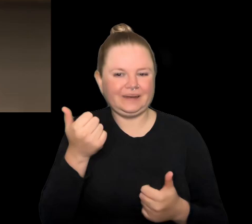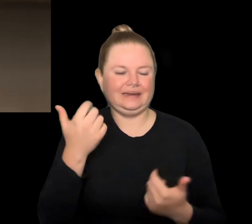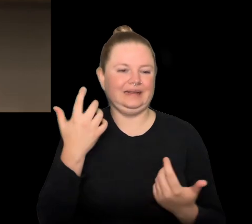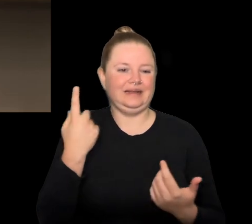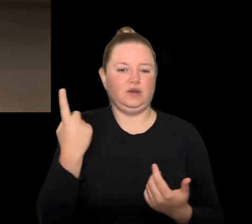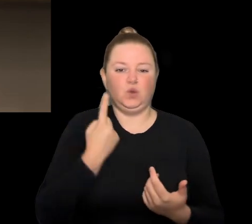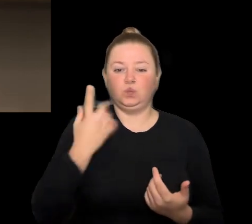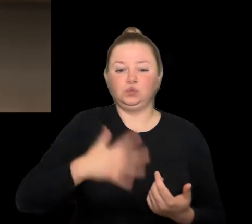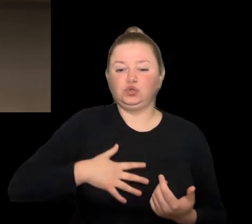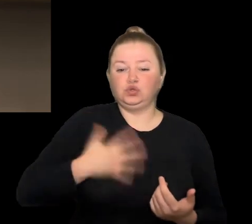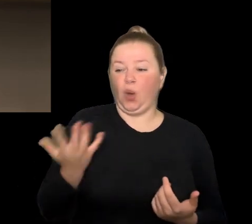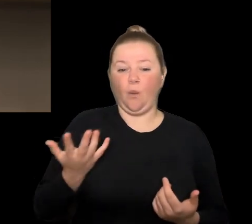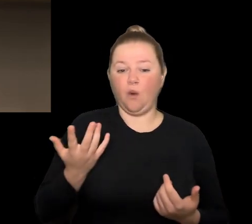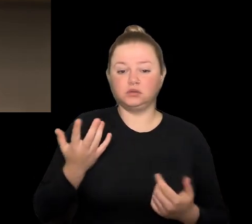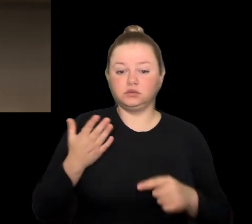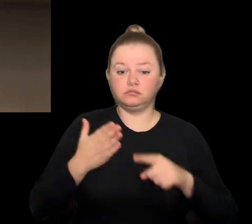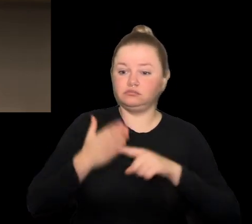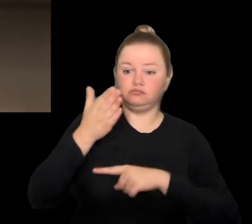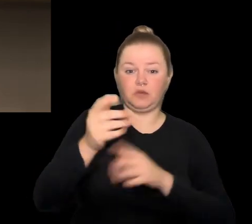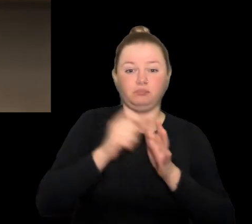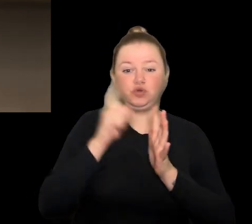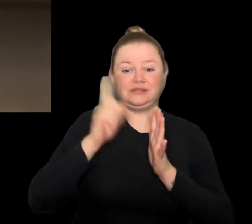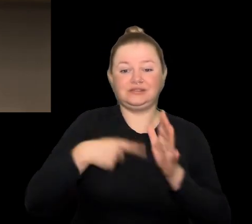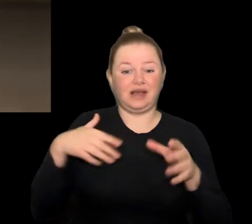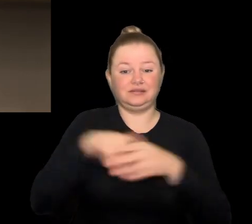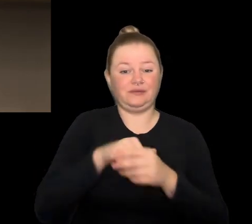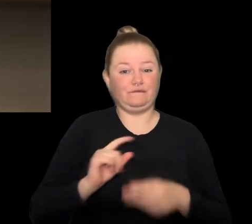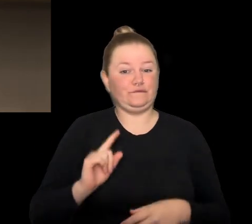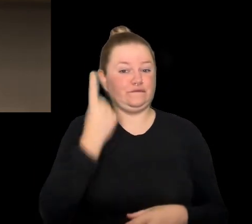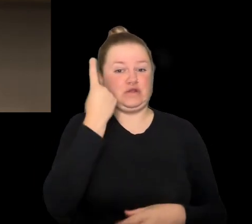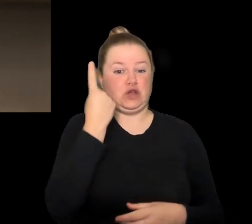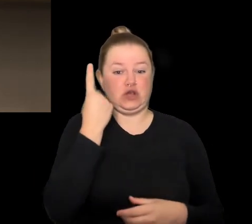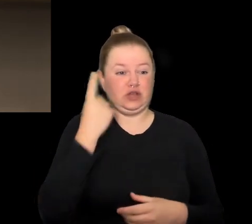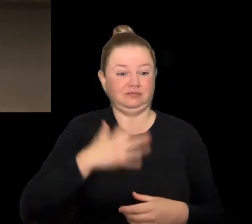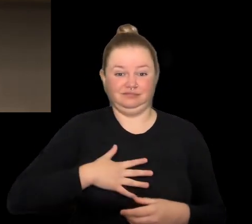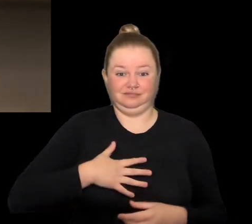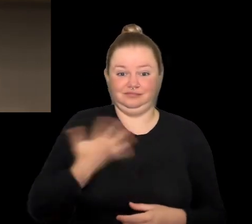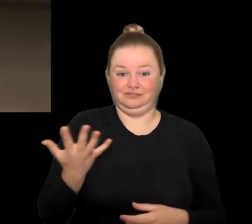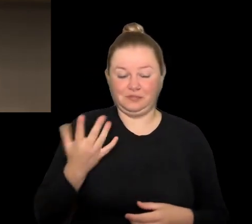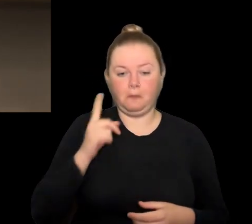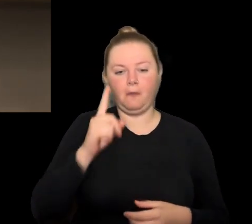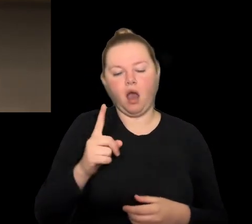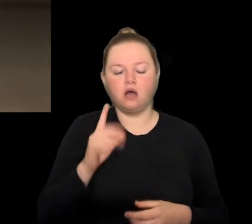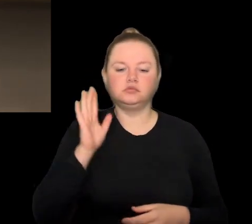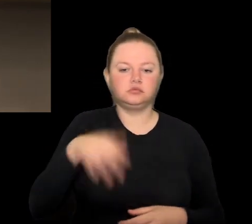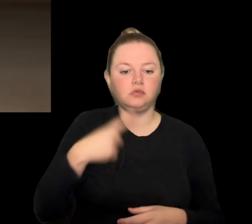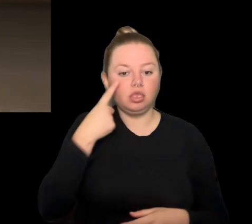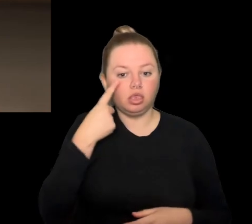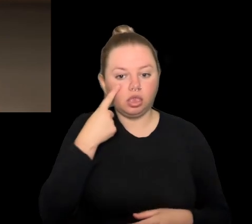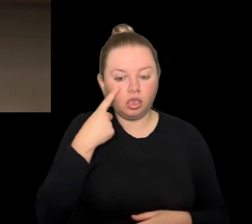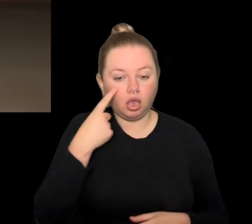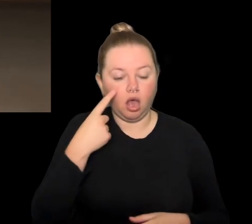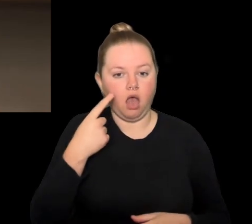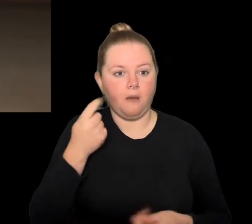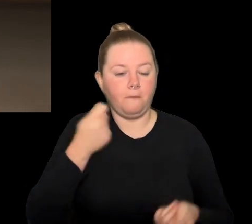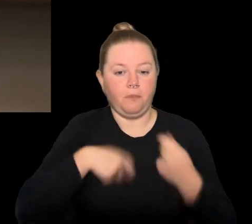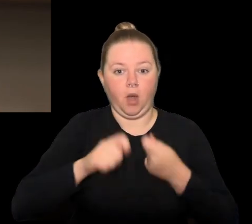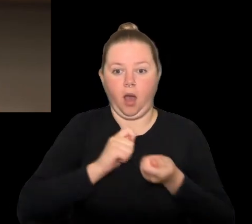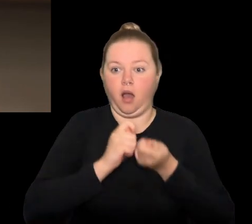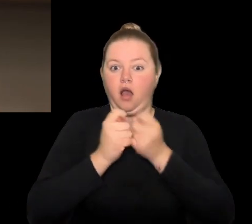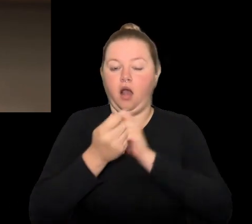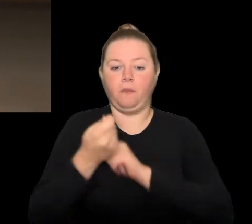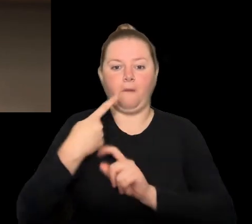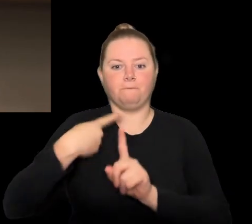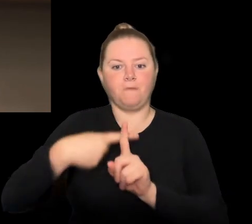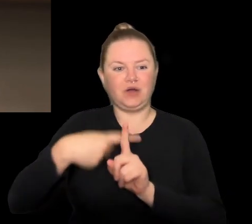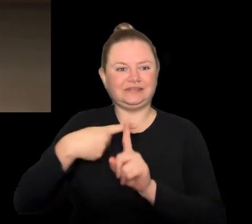well-being, who have not wanted to necessarily be part of a project such as this, but they've given it a try, and at the end they've